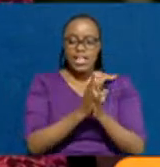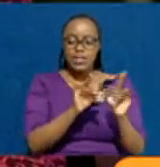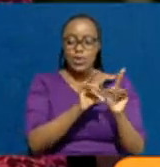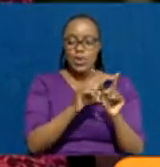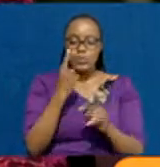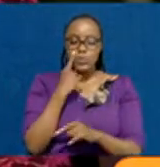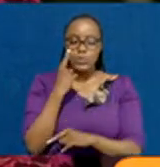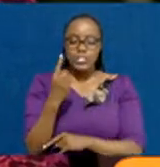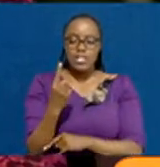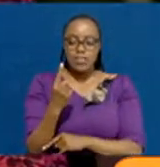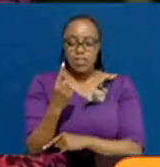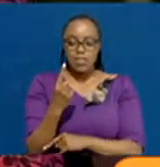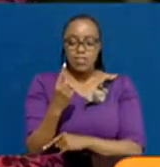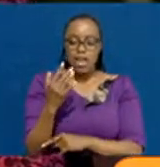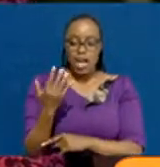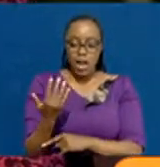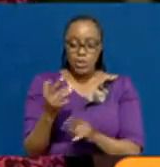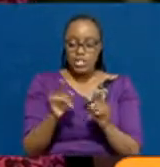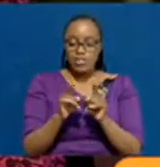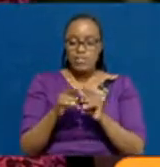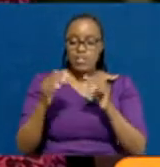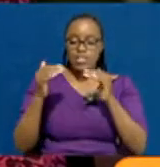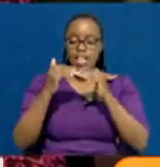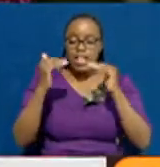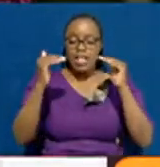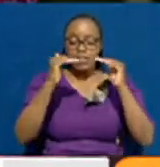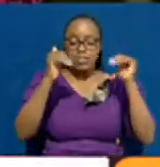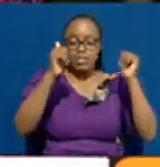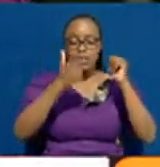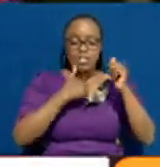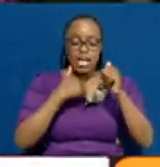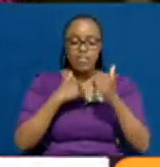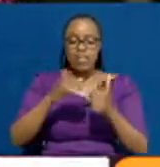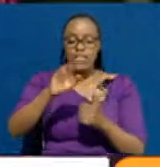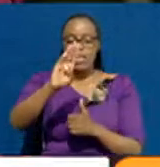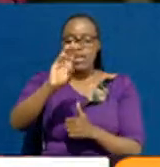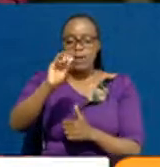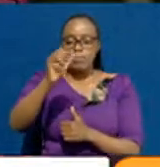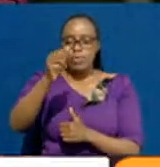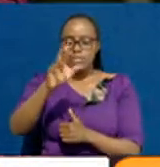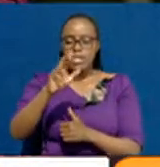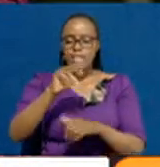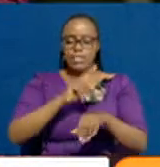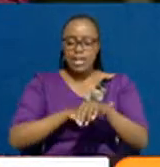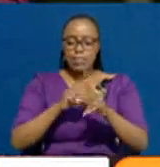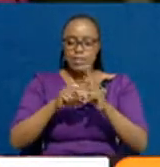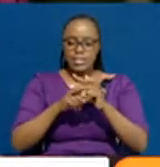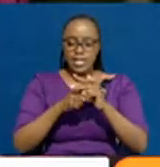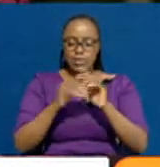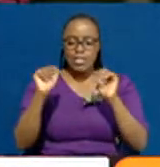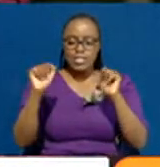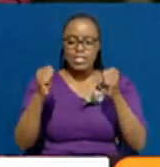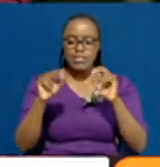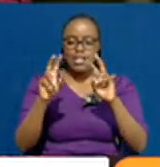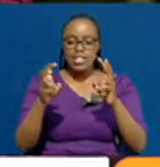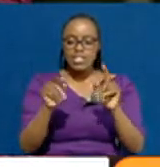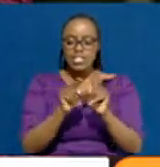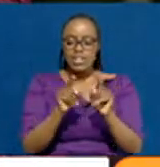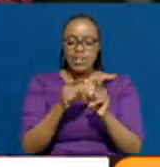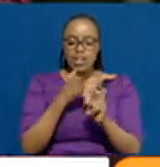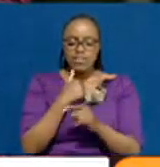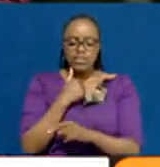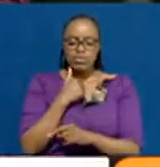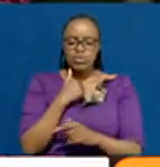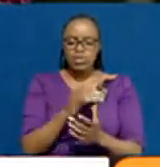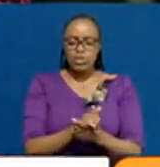at the boosters and the interval for the boosters. So with regard to safety issues, most of the vaccines that